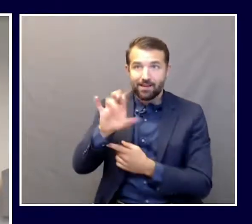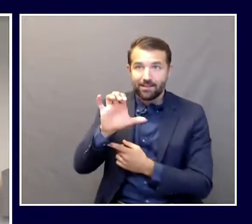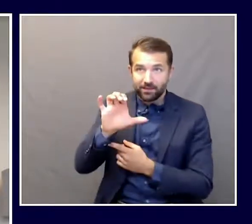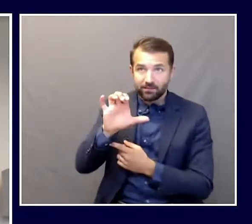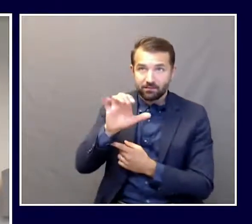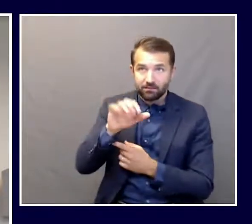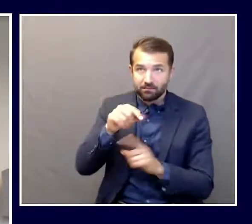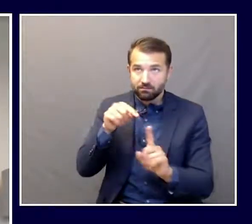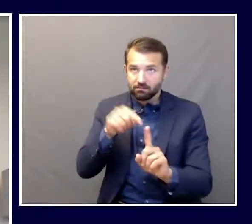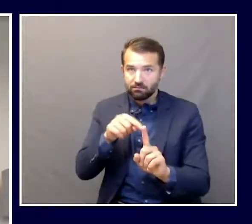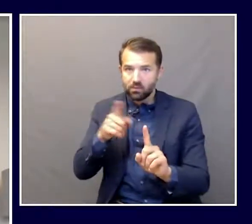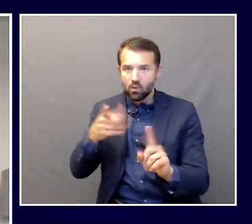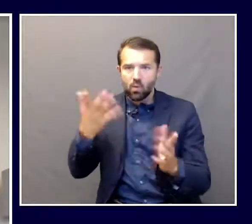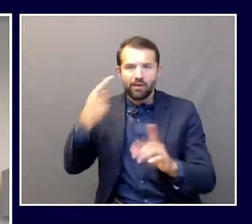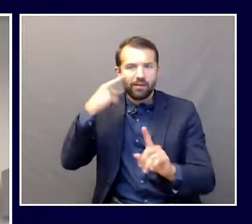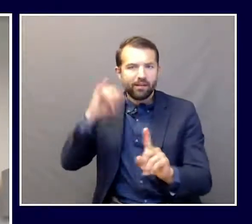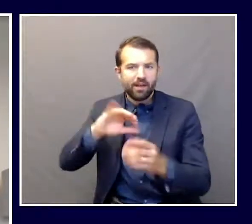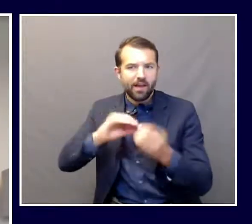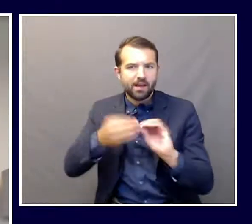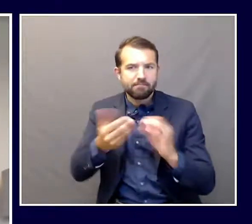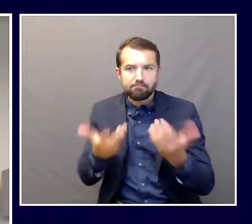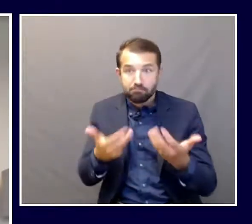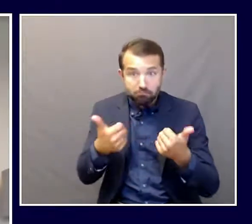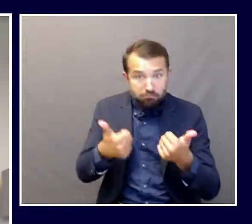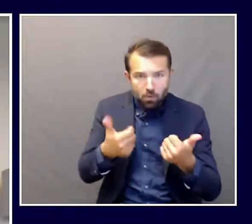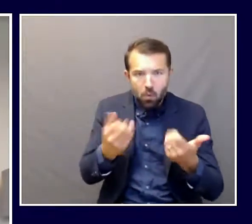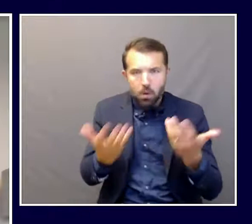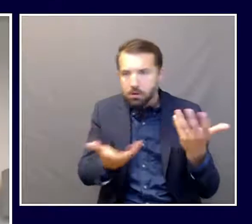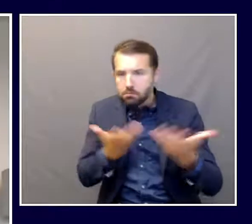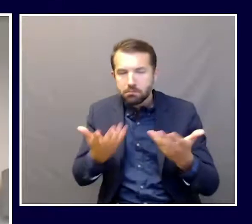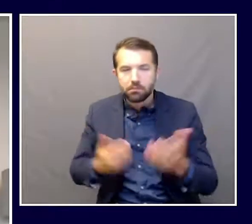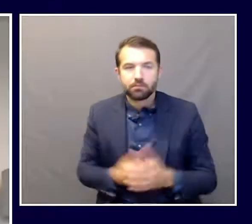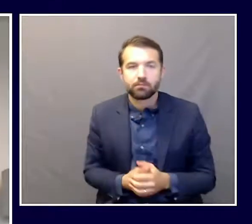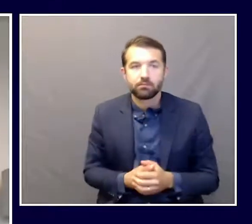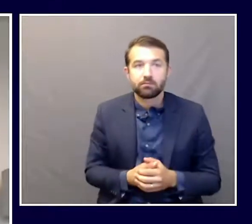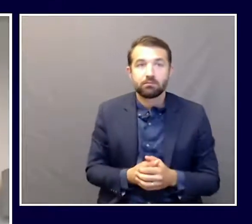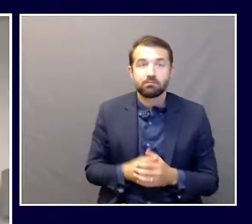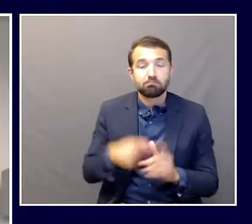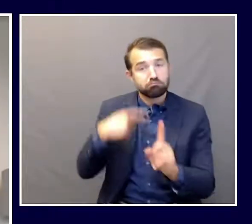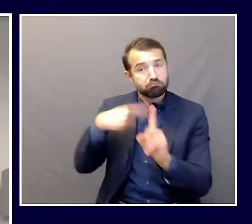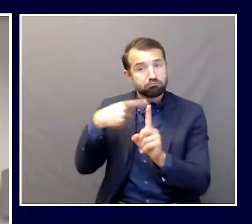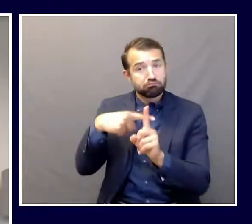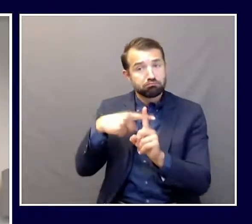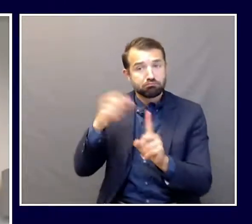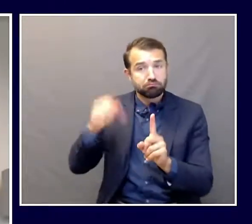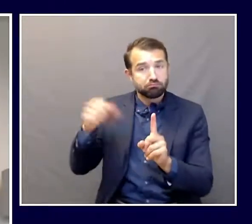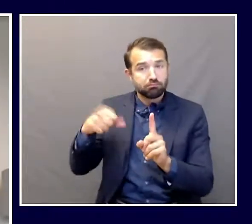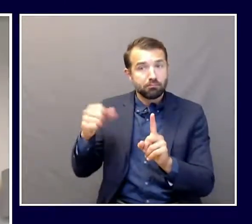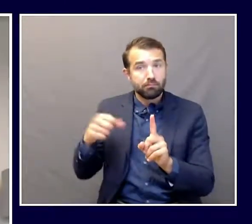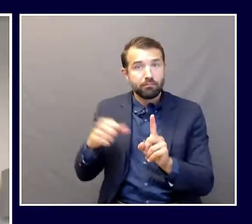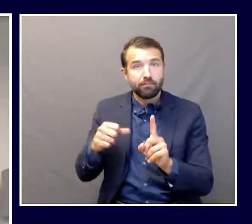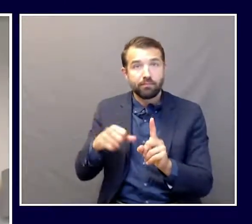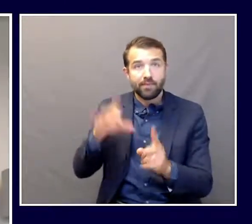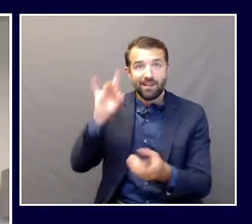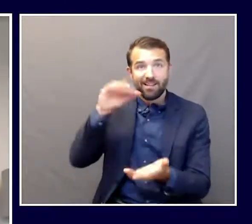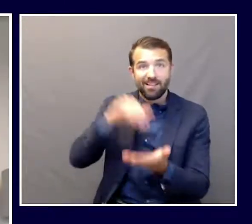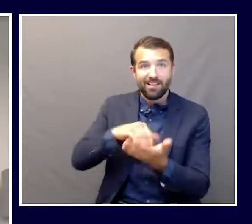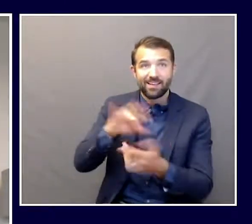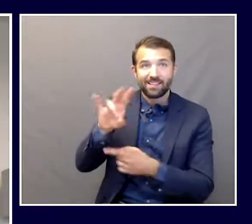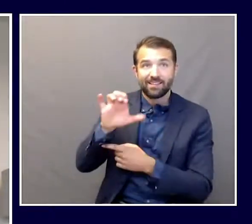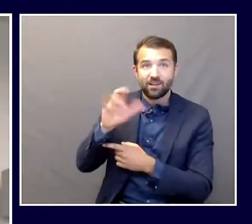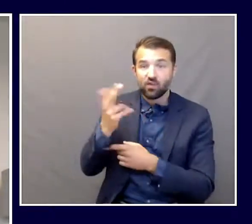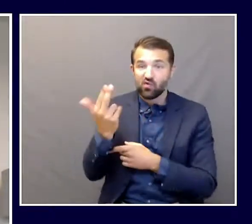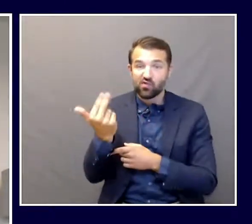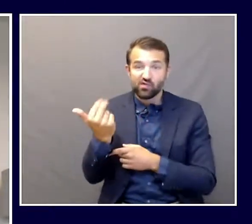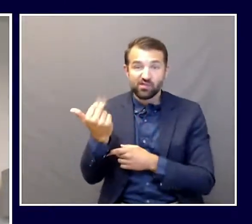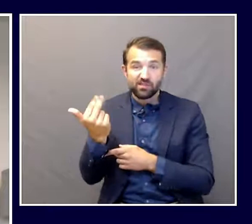number? Yeah, I'm encouraged by it. I mean, for them, for those 8,713 people, not only are